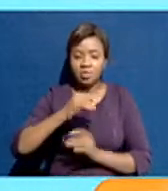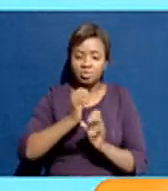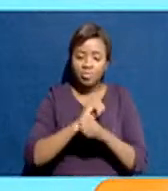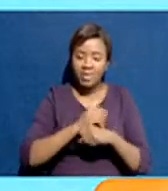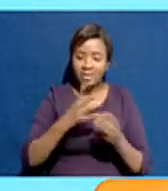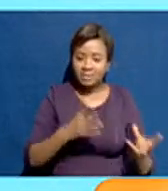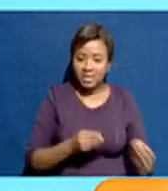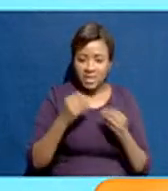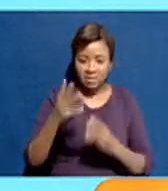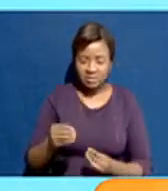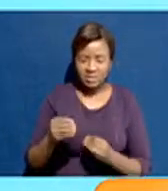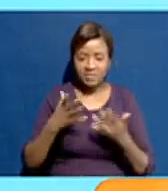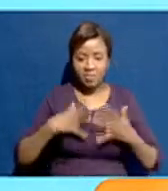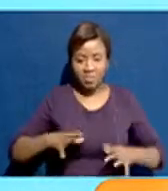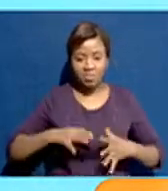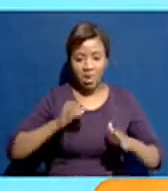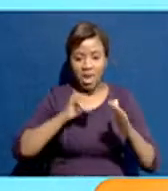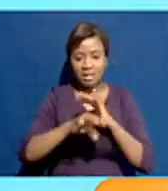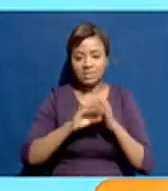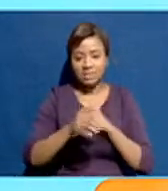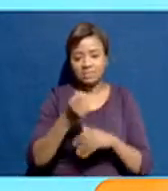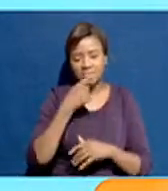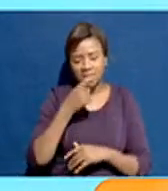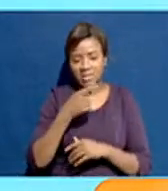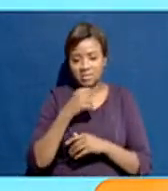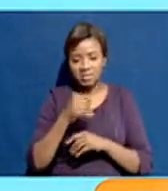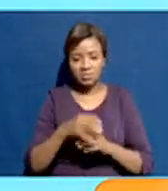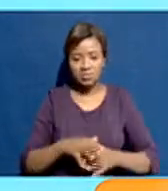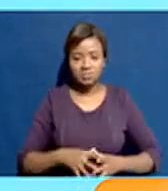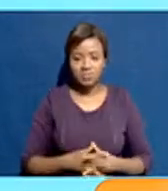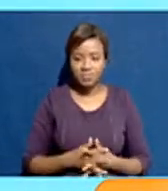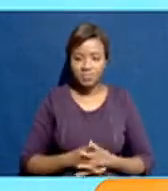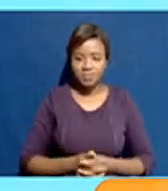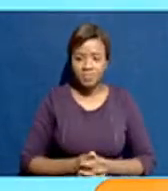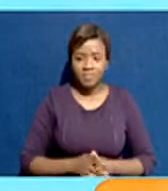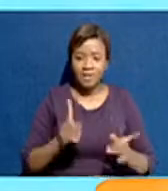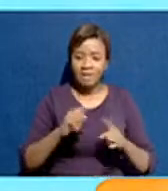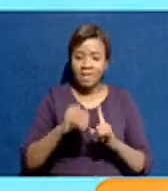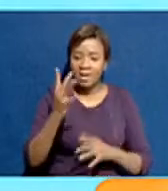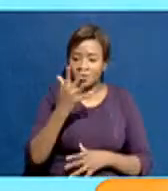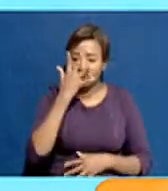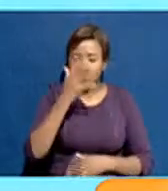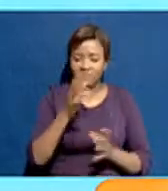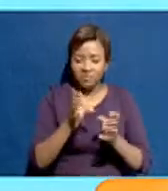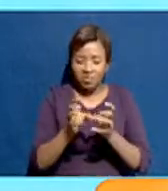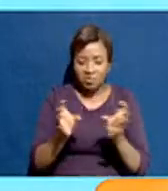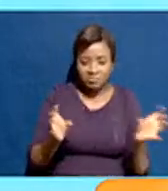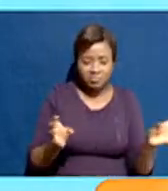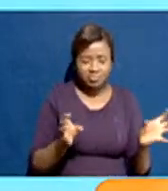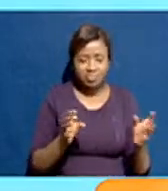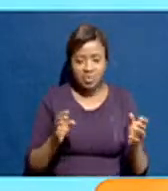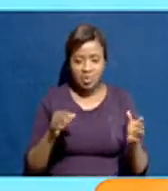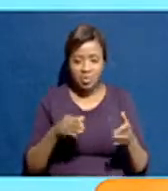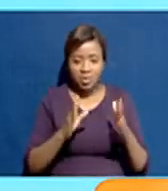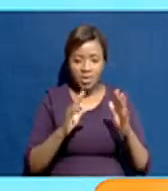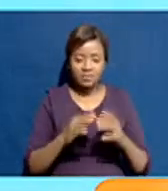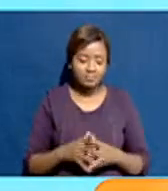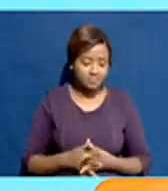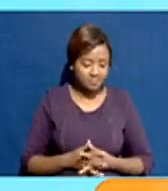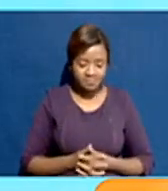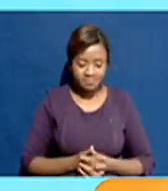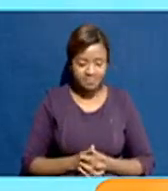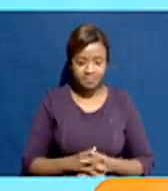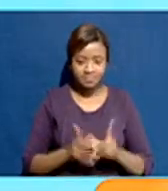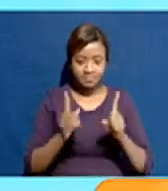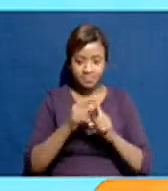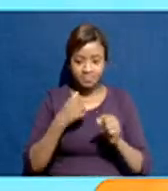the medication in case someone turns positive. Okay. However, we need also to elevate the yeah. prevention